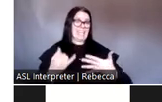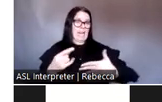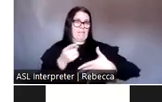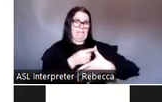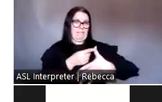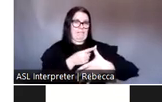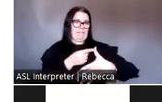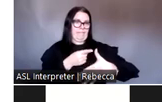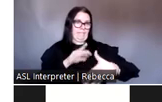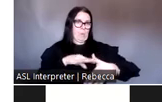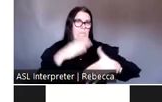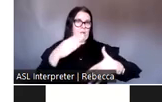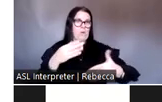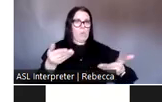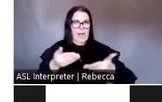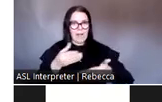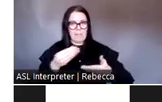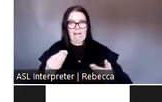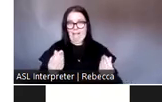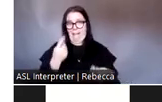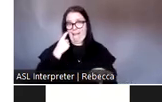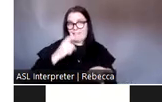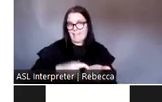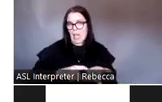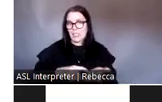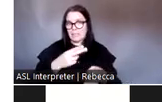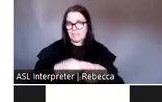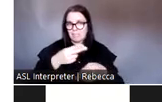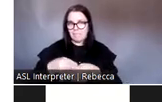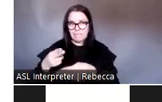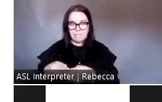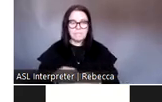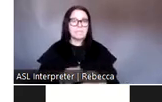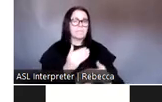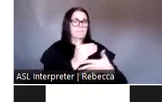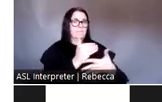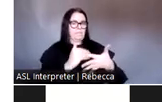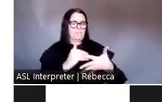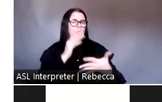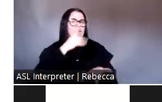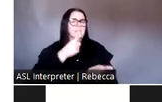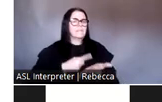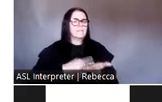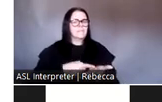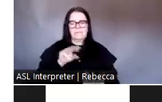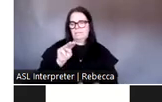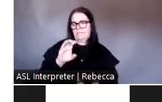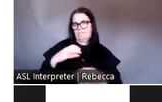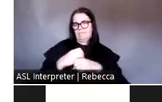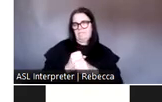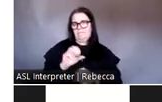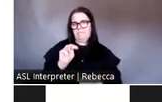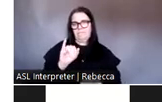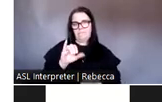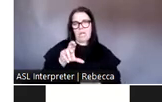acknowledgement. We'll talk a little bit about the many different definitions of micro-credentials, and then